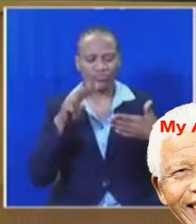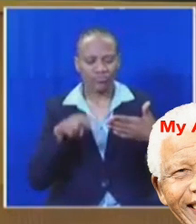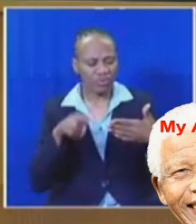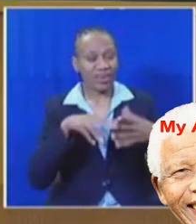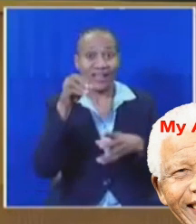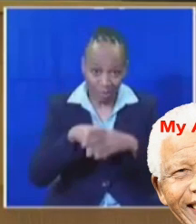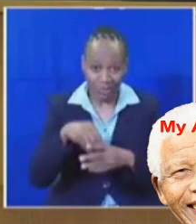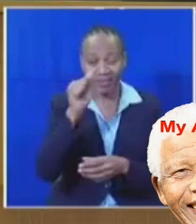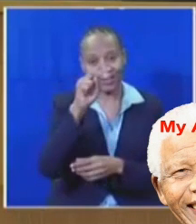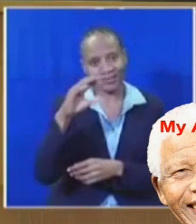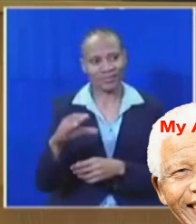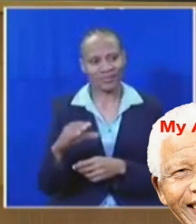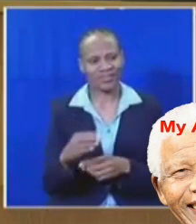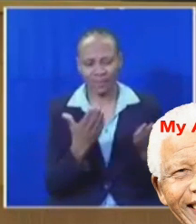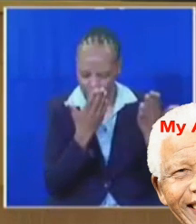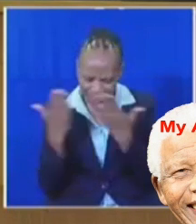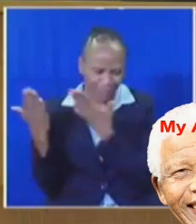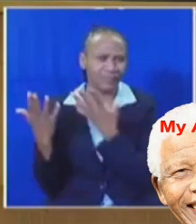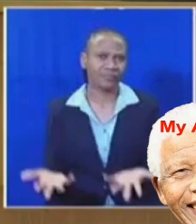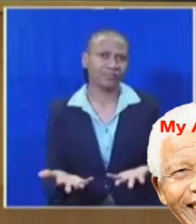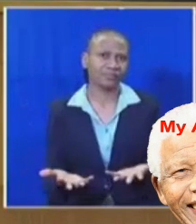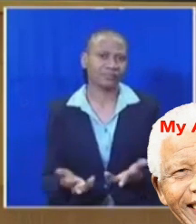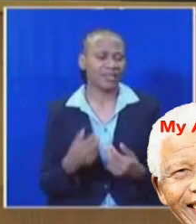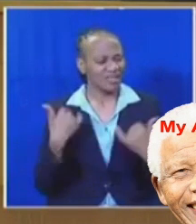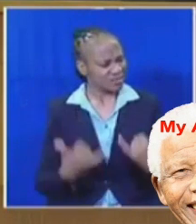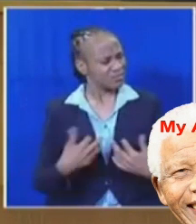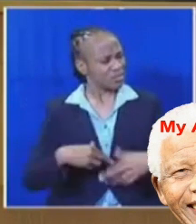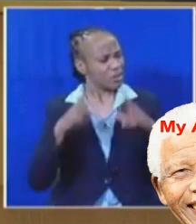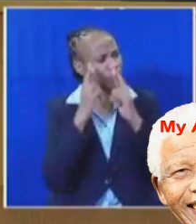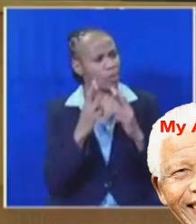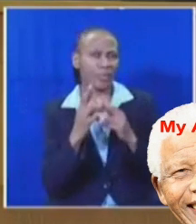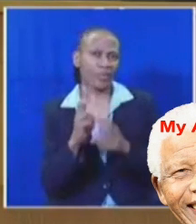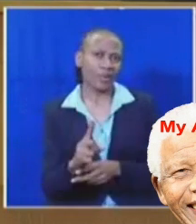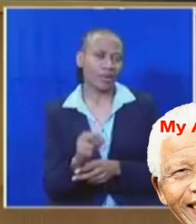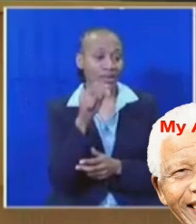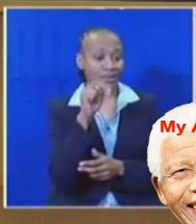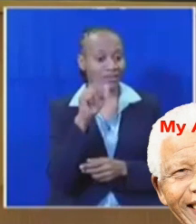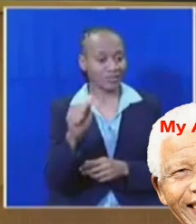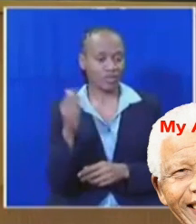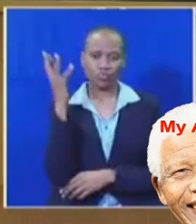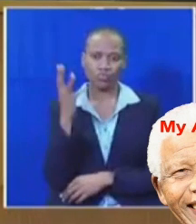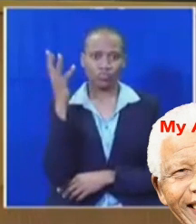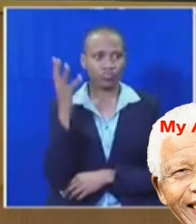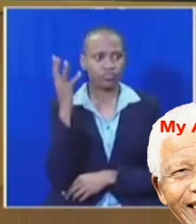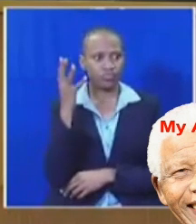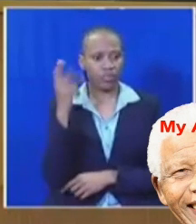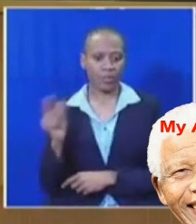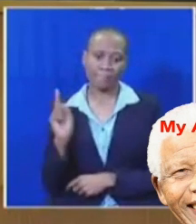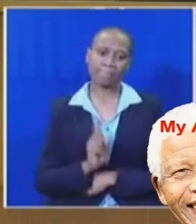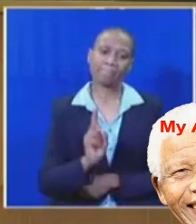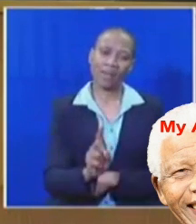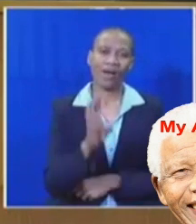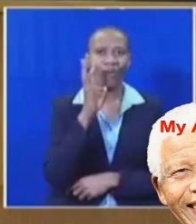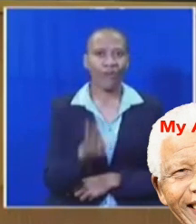It's embarrassing for us as South Africans. So I was hoping today that the ANC speakers would come and talk to us about